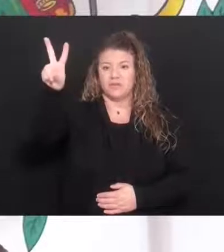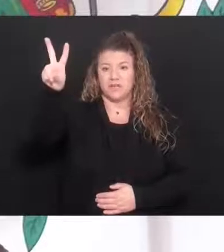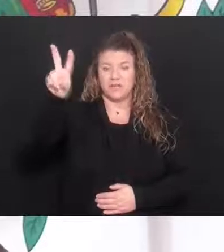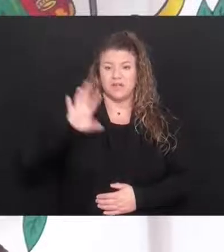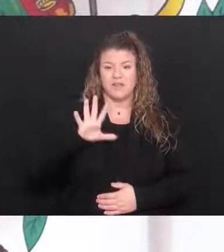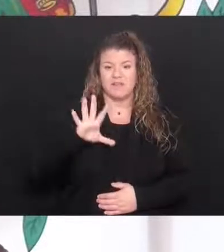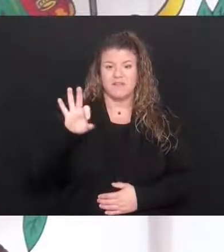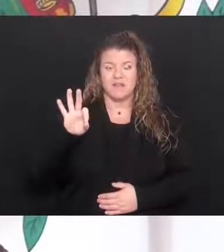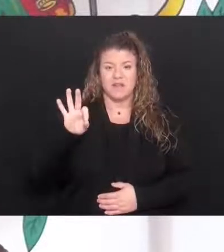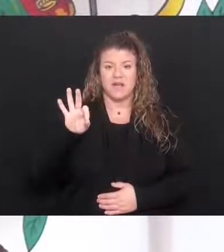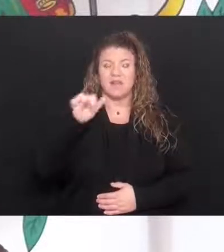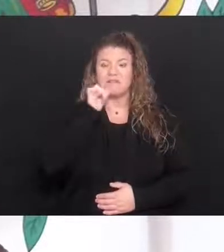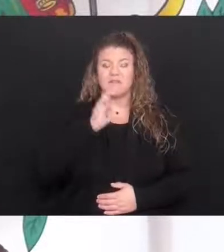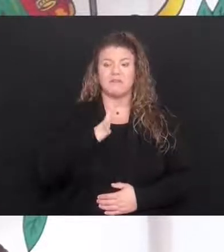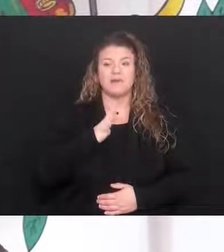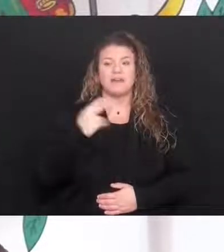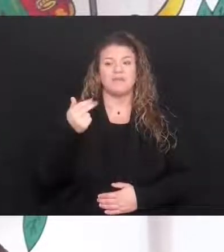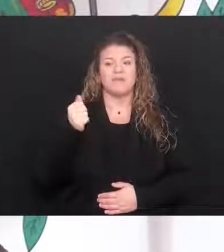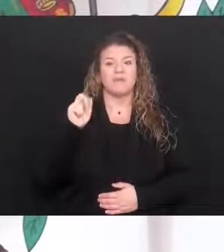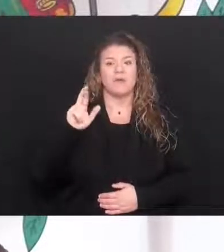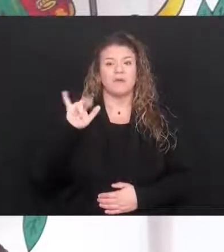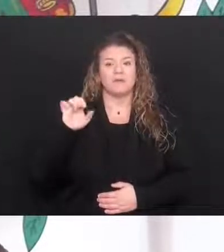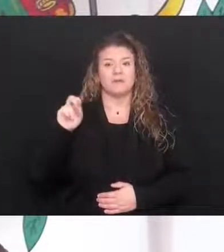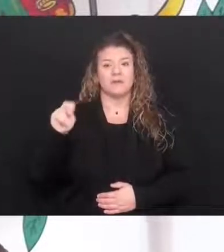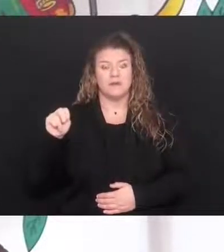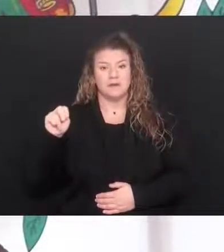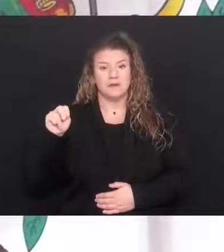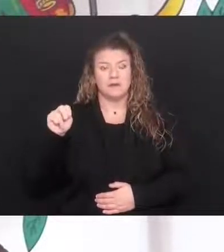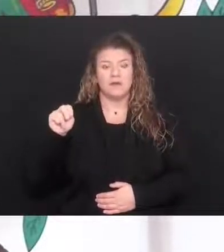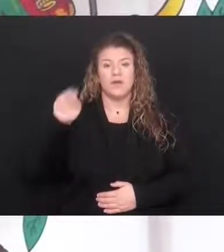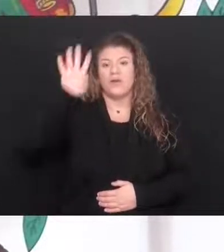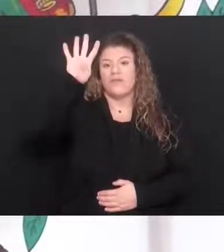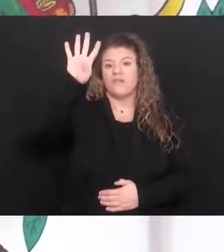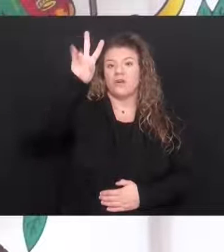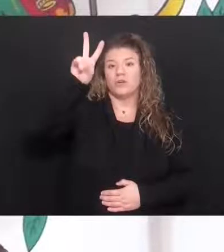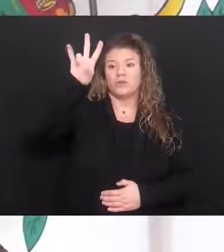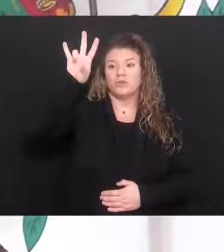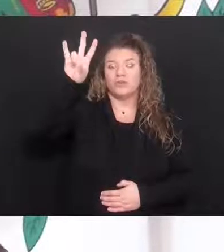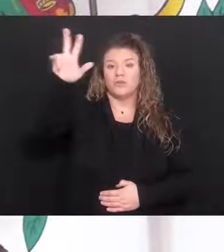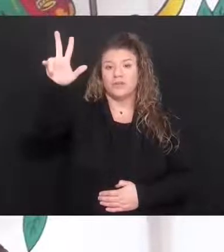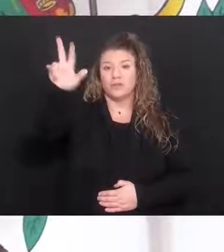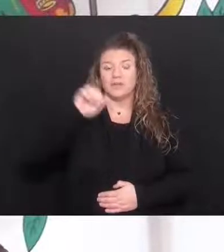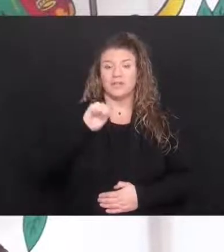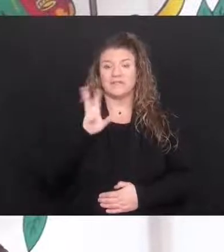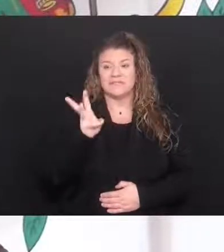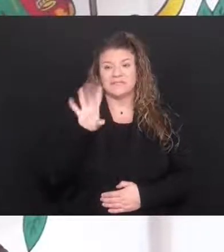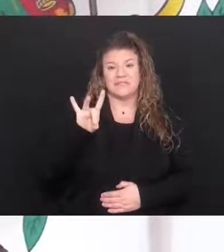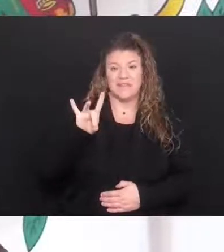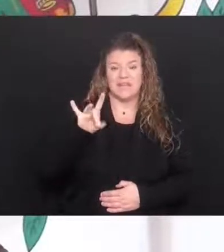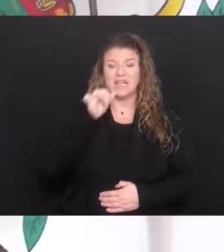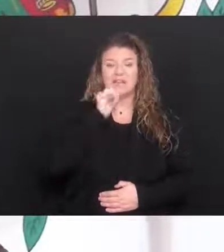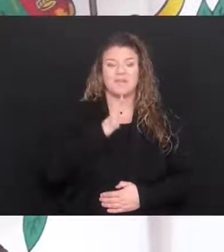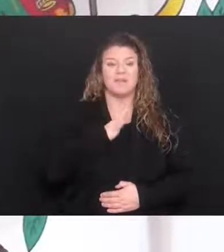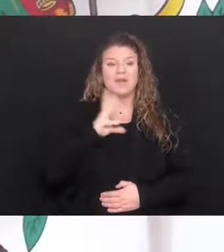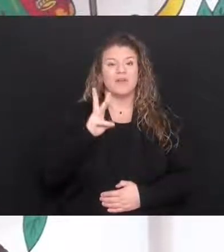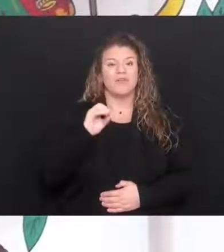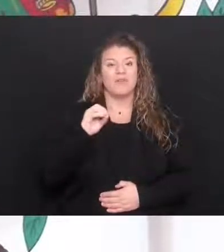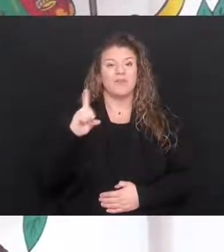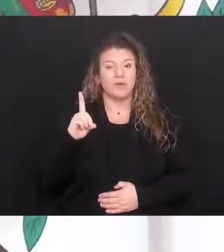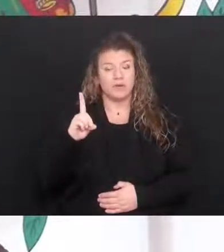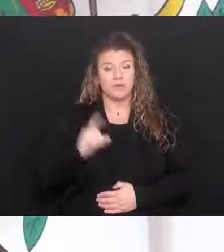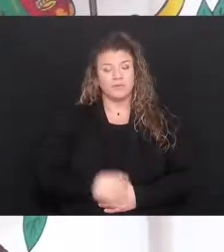a 59-year-old female from Harrison County. The 4,273rd death, a 68-year-old female from Wood